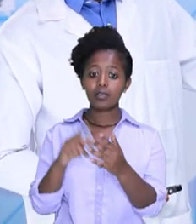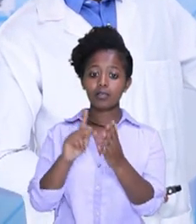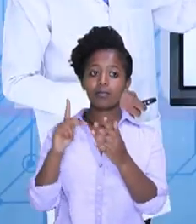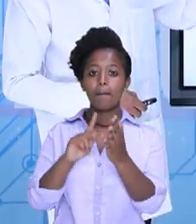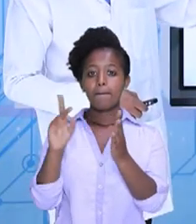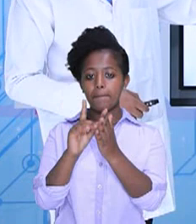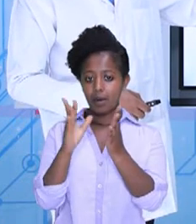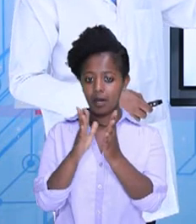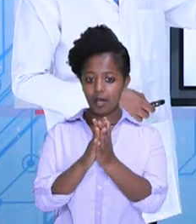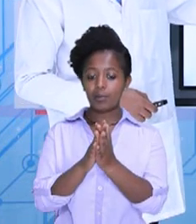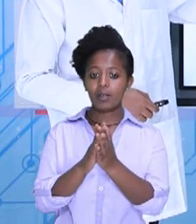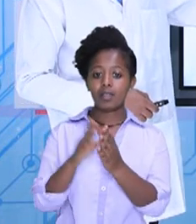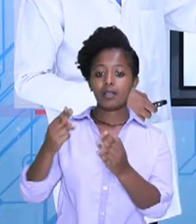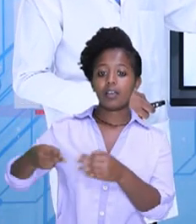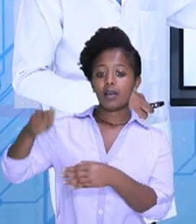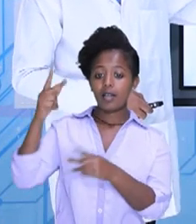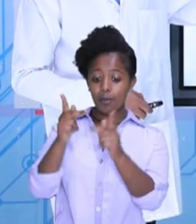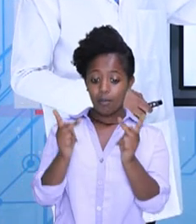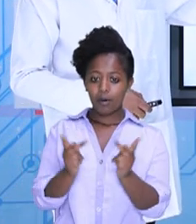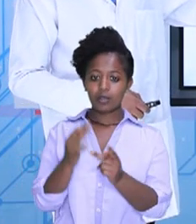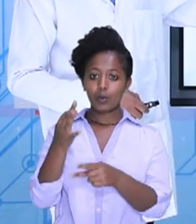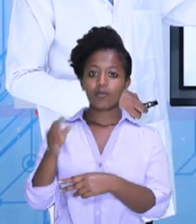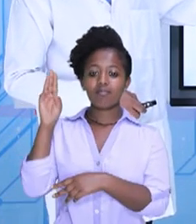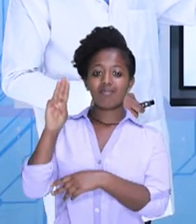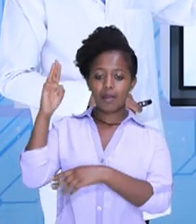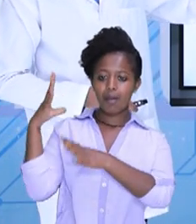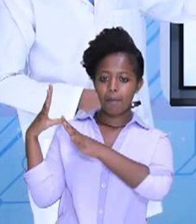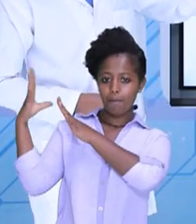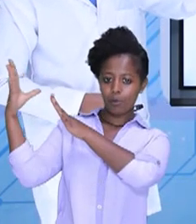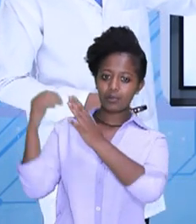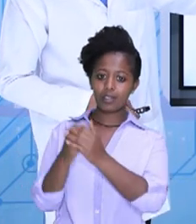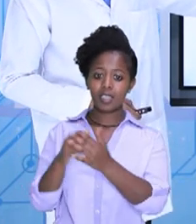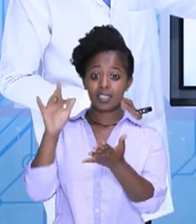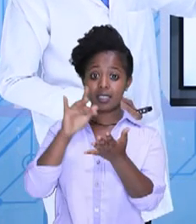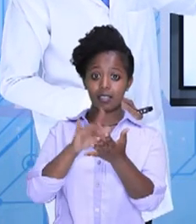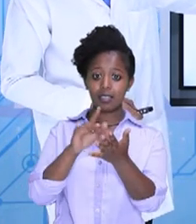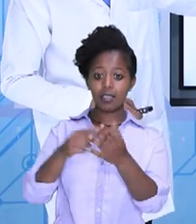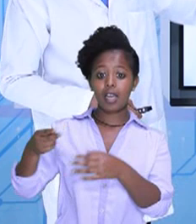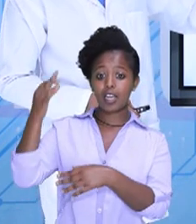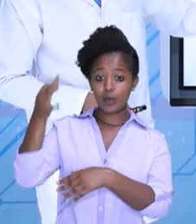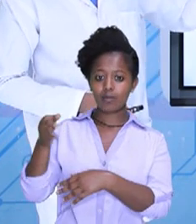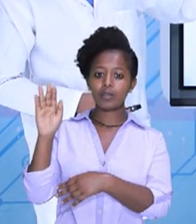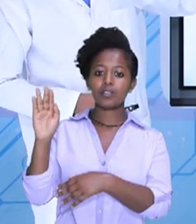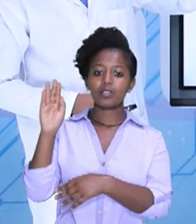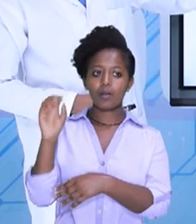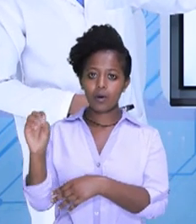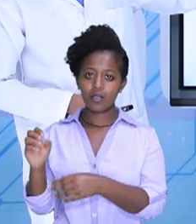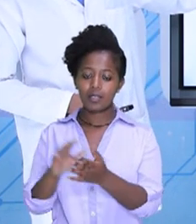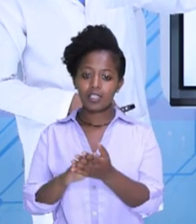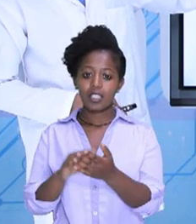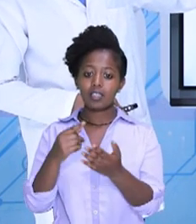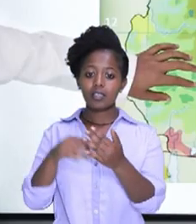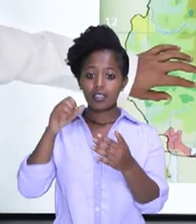map, on the highland parts of Samin Mountain, on the central highlands of Shoa, on